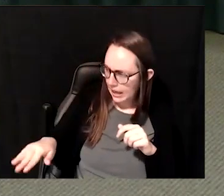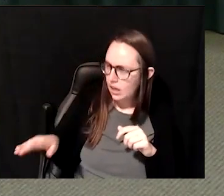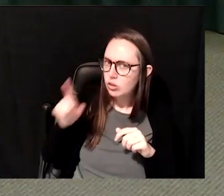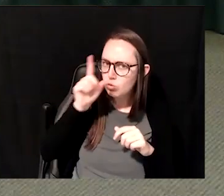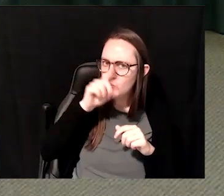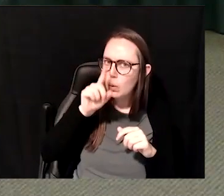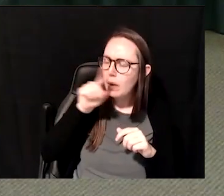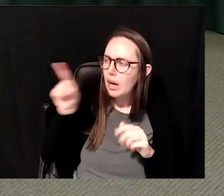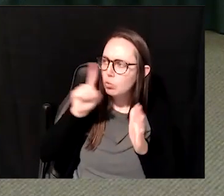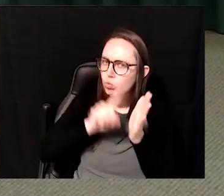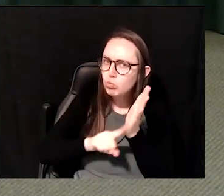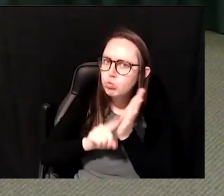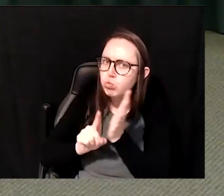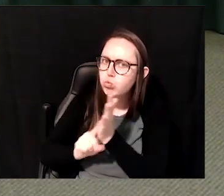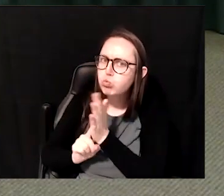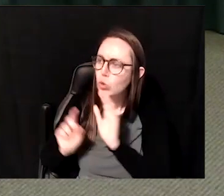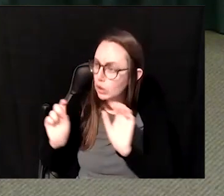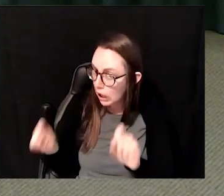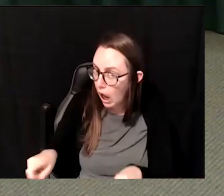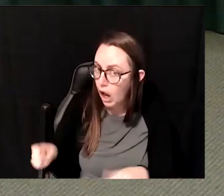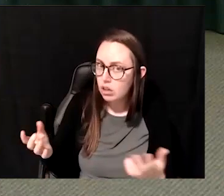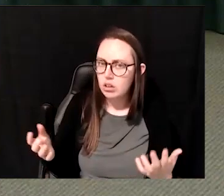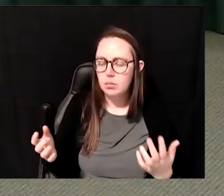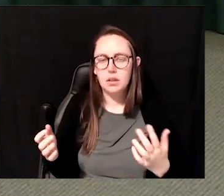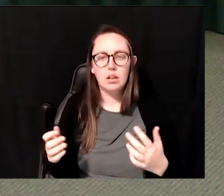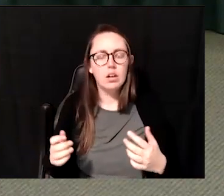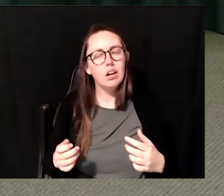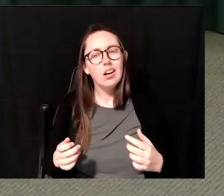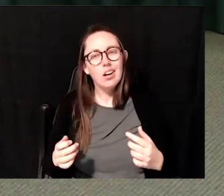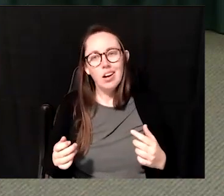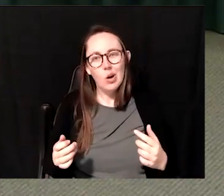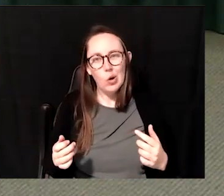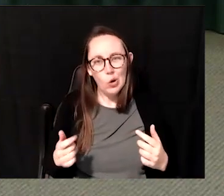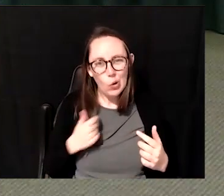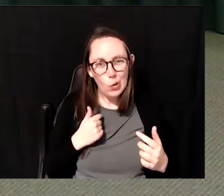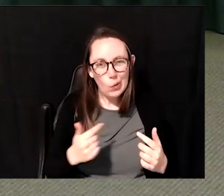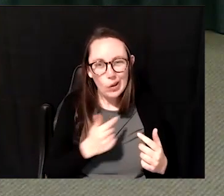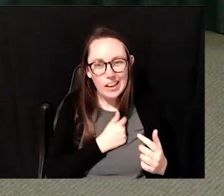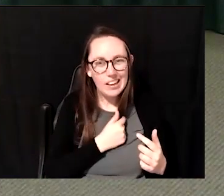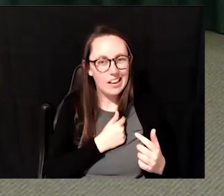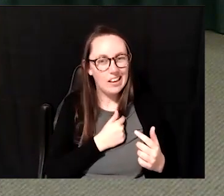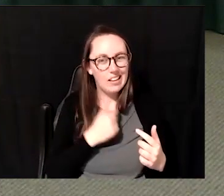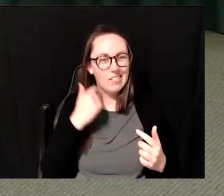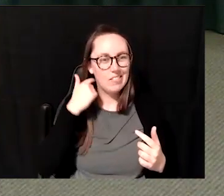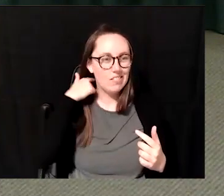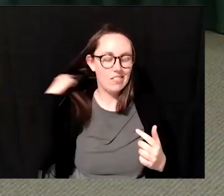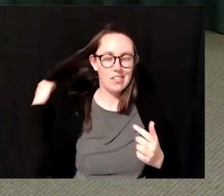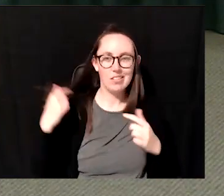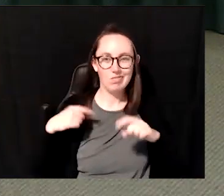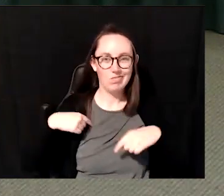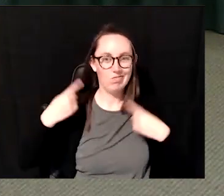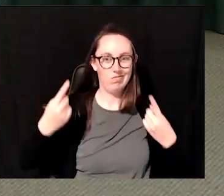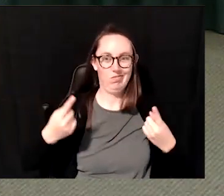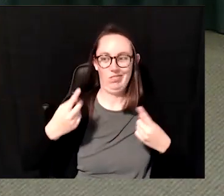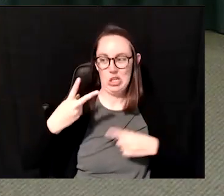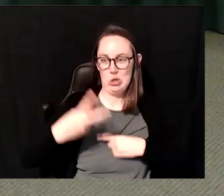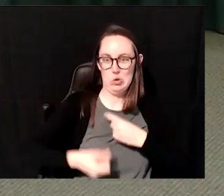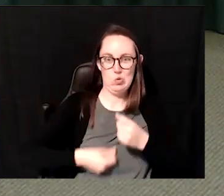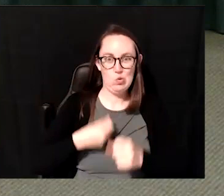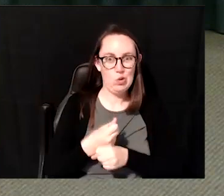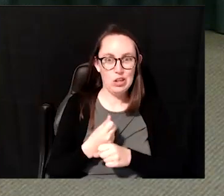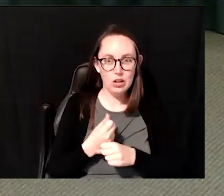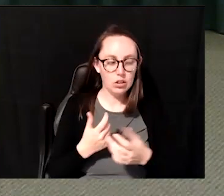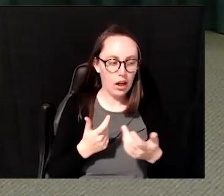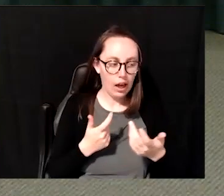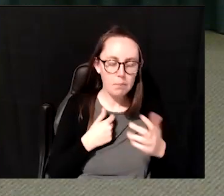this we've been two years now uh and I and I I've been the one who's been vocal and said hey what's going